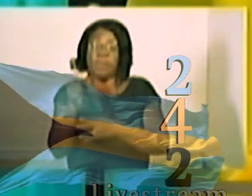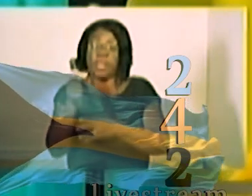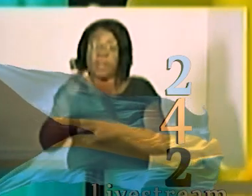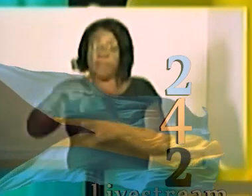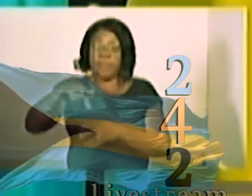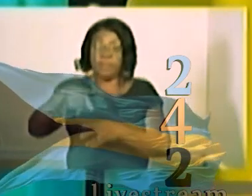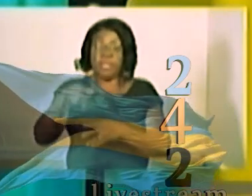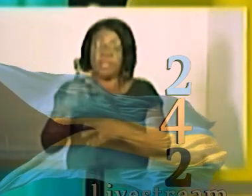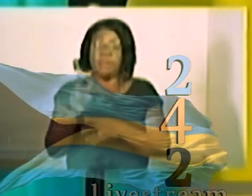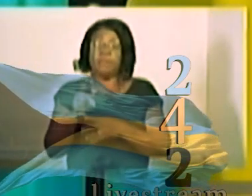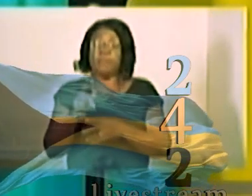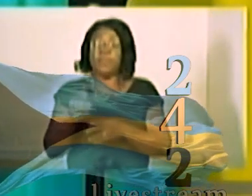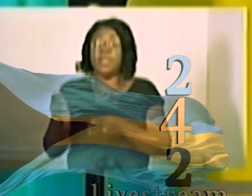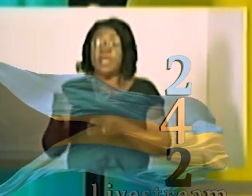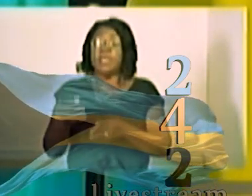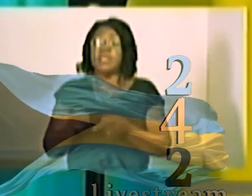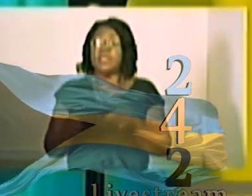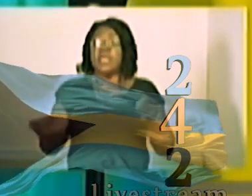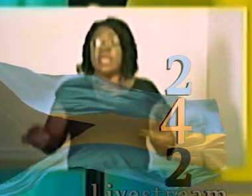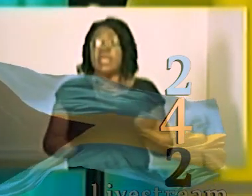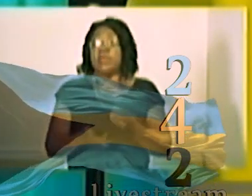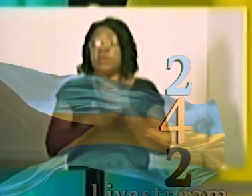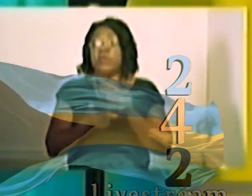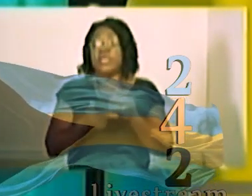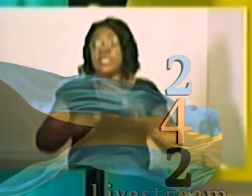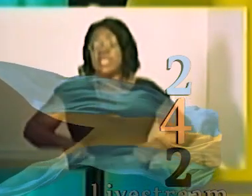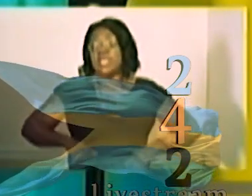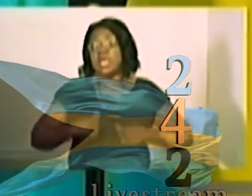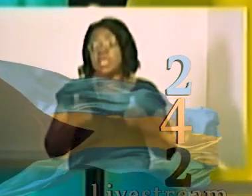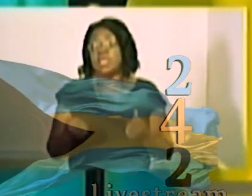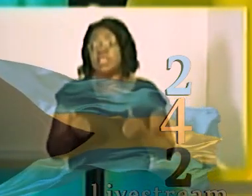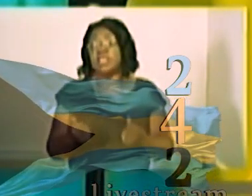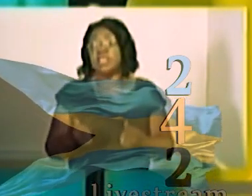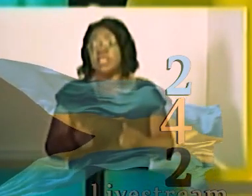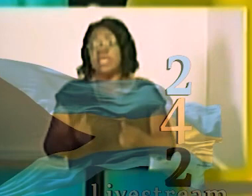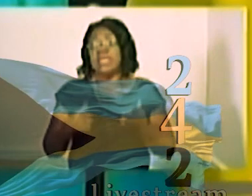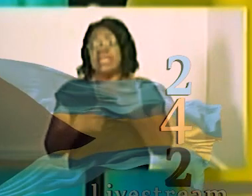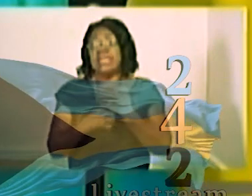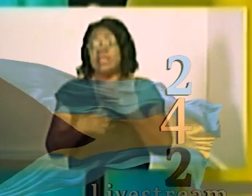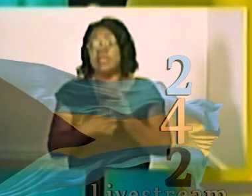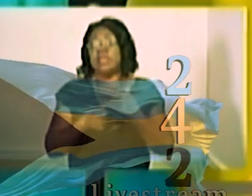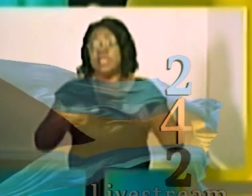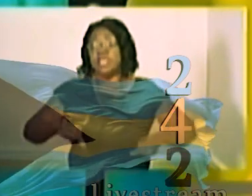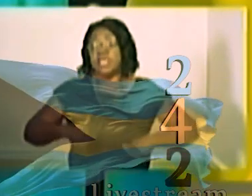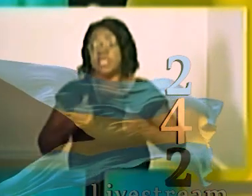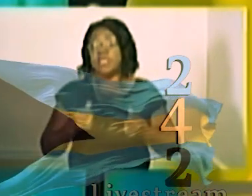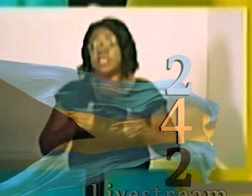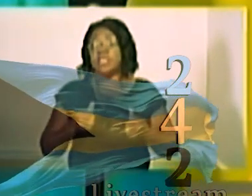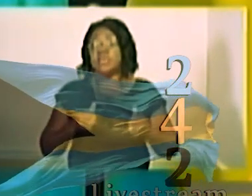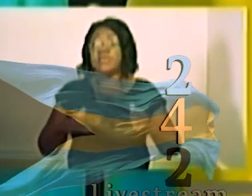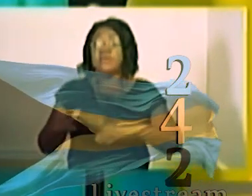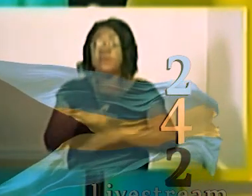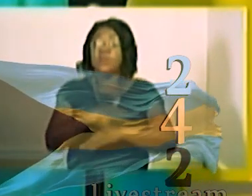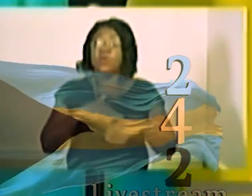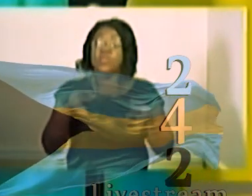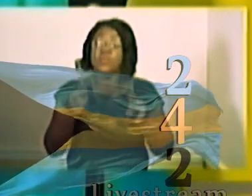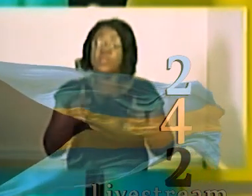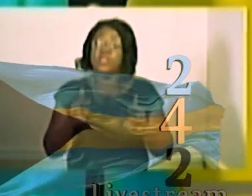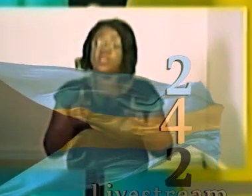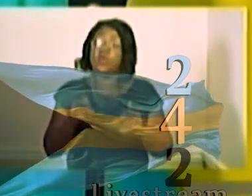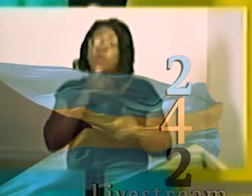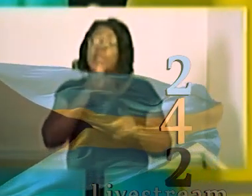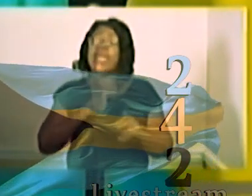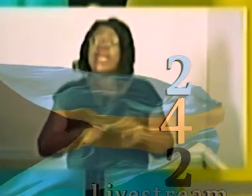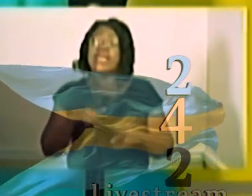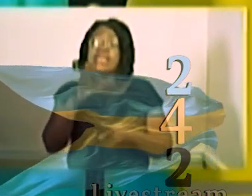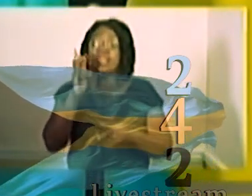And despite increasing technology challenges, particularly with those over the age of 65, there